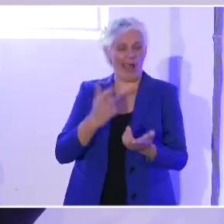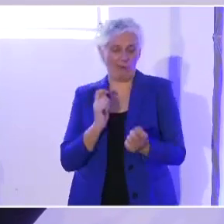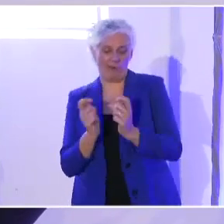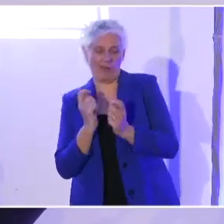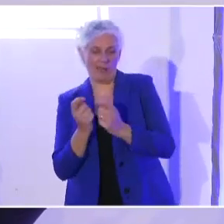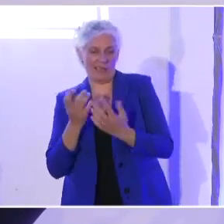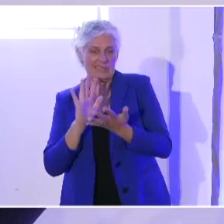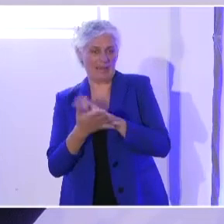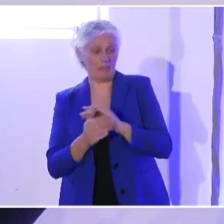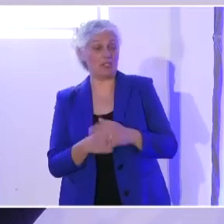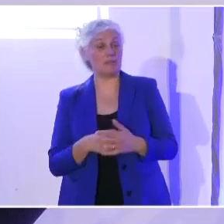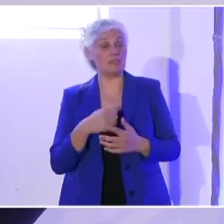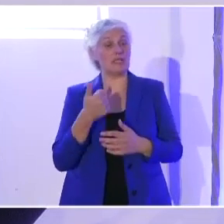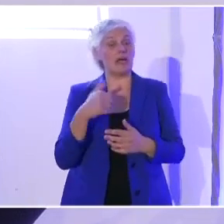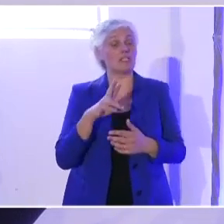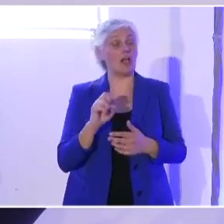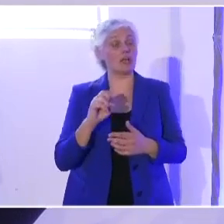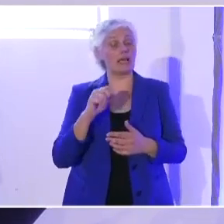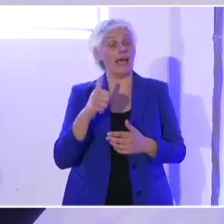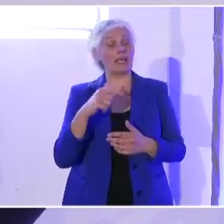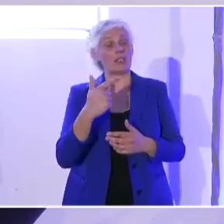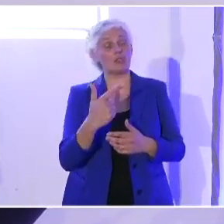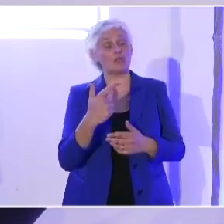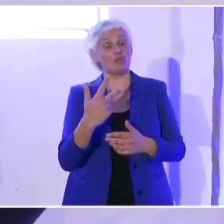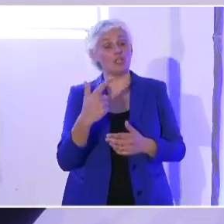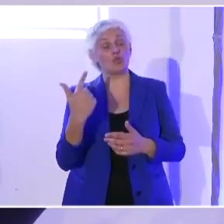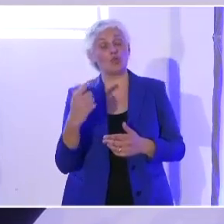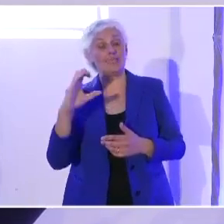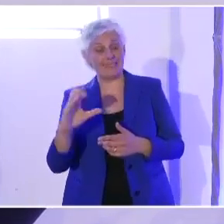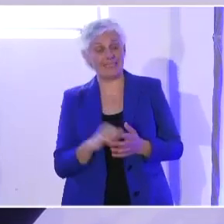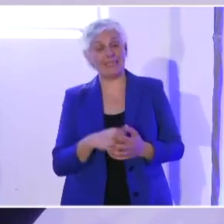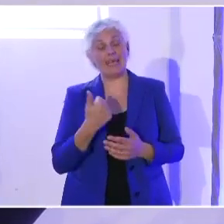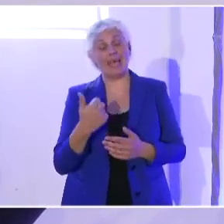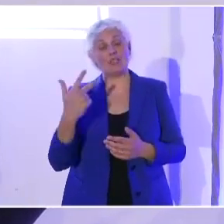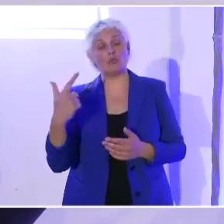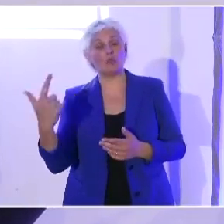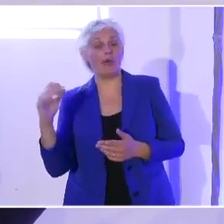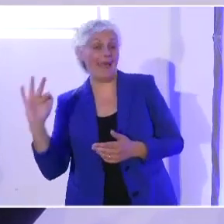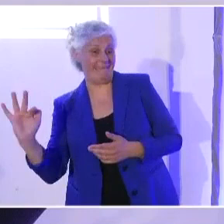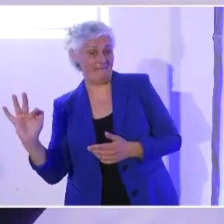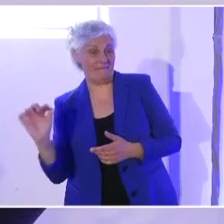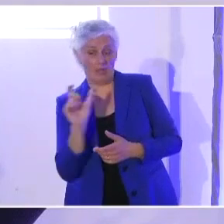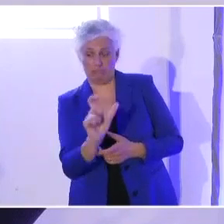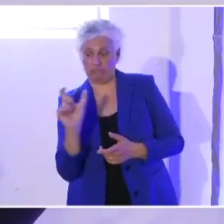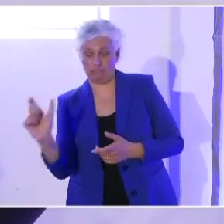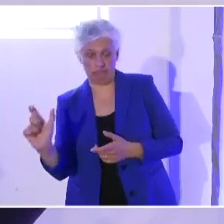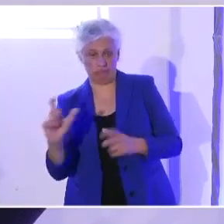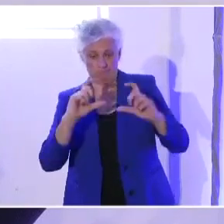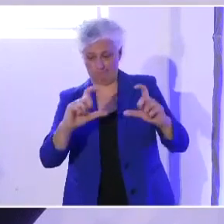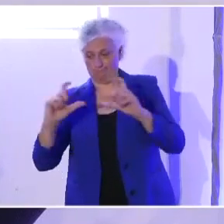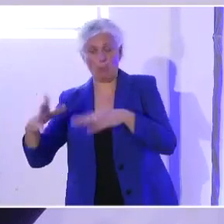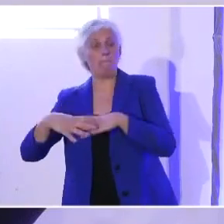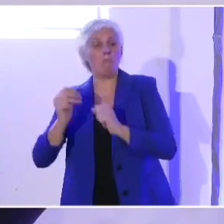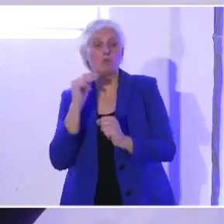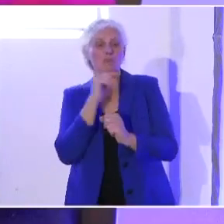damage. So Articles 83.2C and 83.2F are likely to be the most